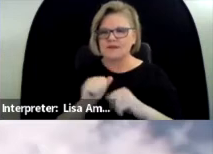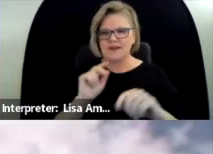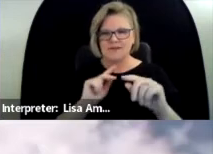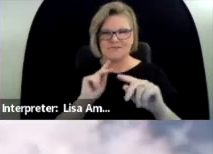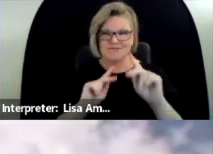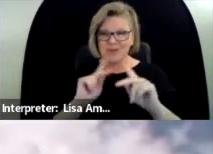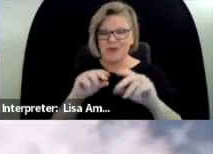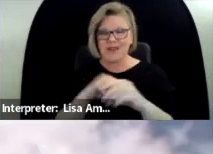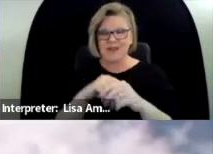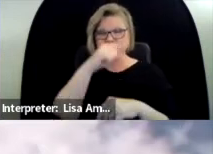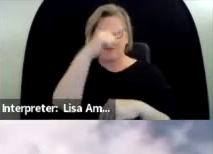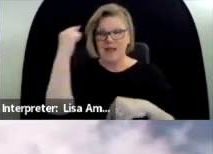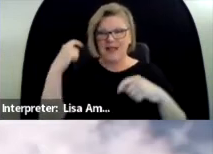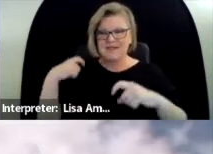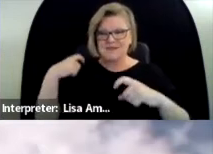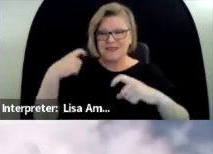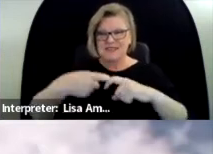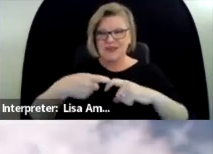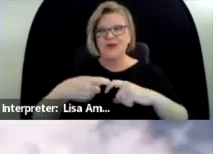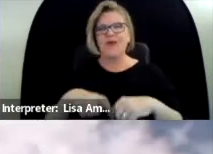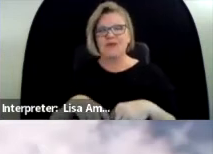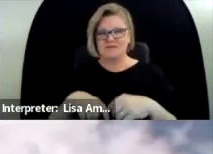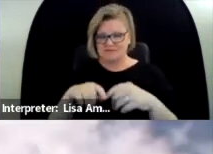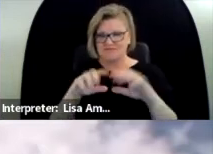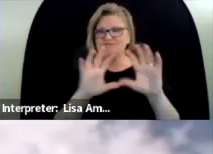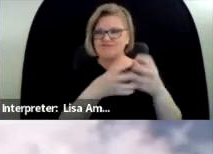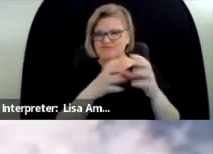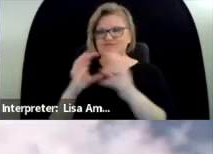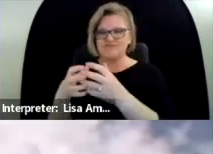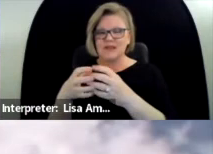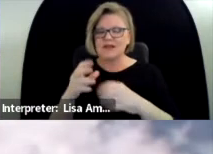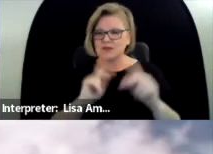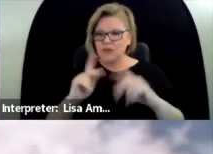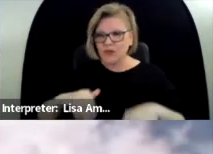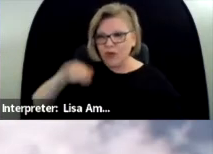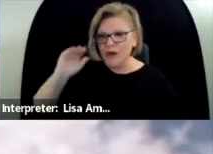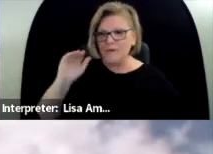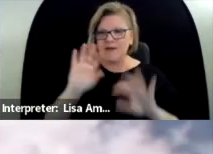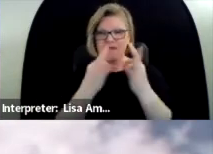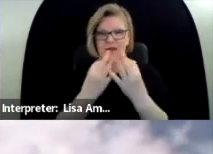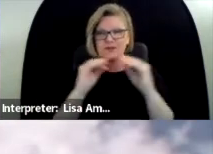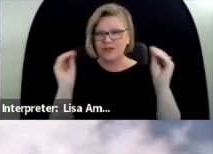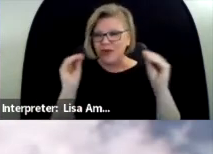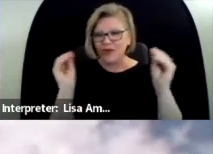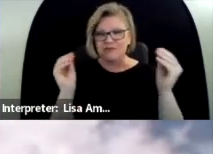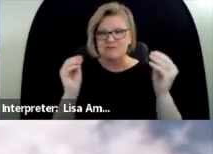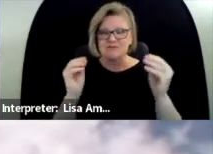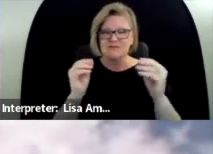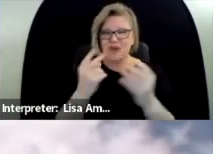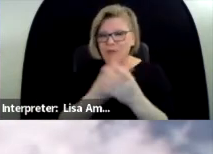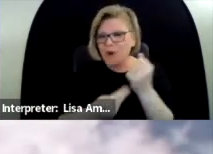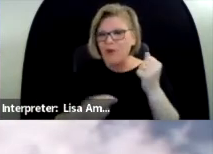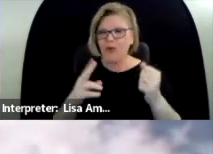populations. What that ends up meaning is, aside from having children grow up in families without one or two parents at